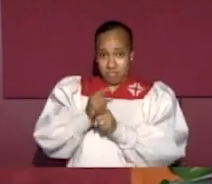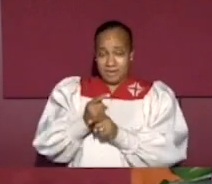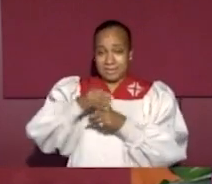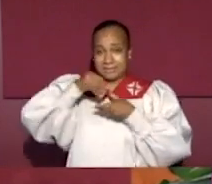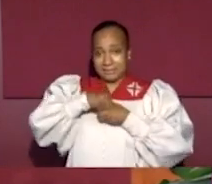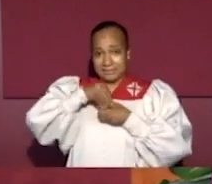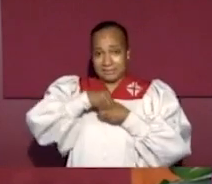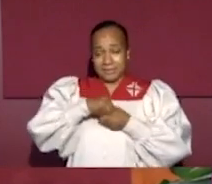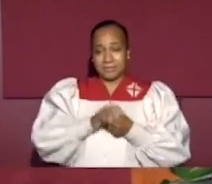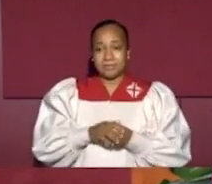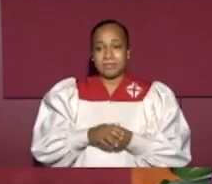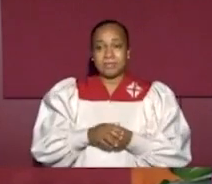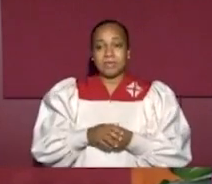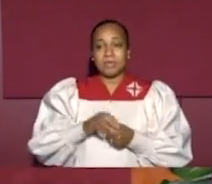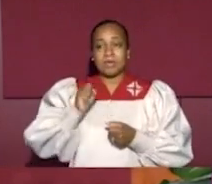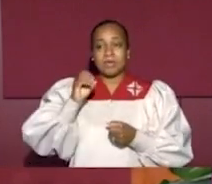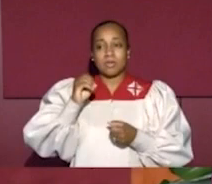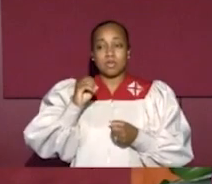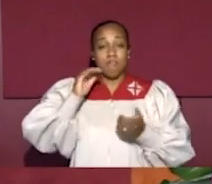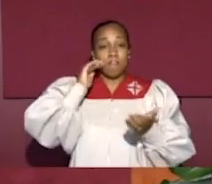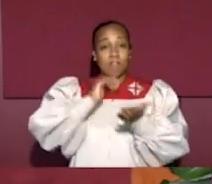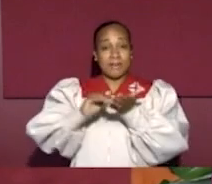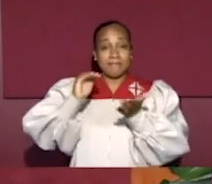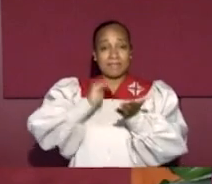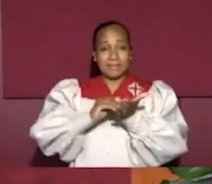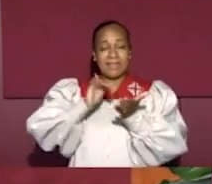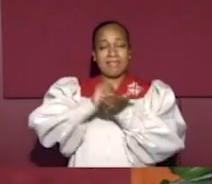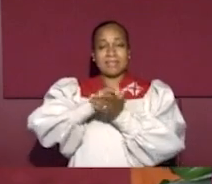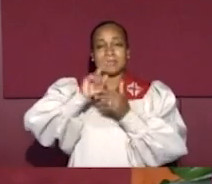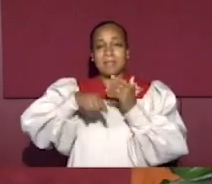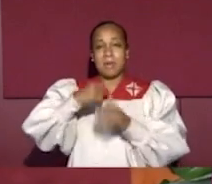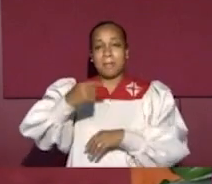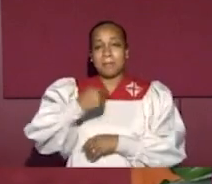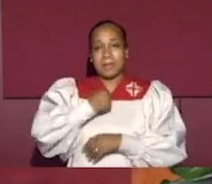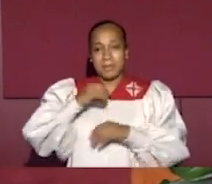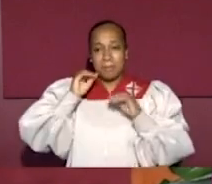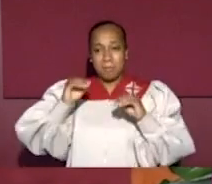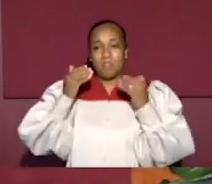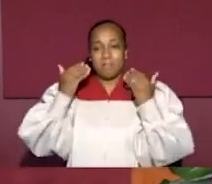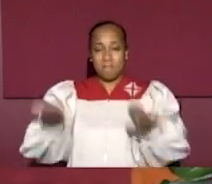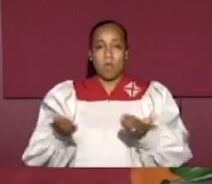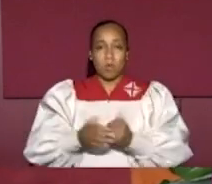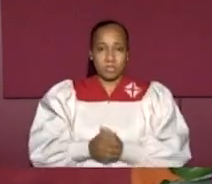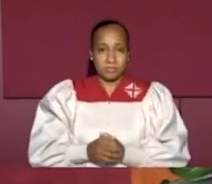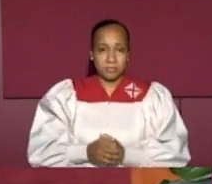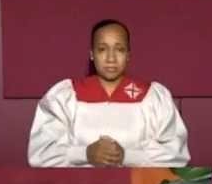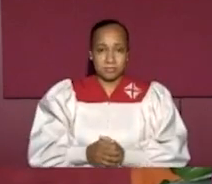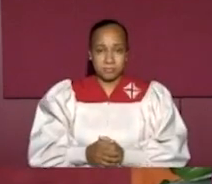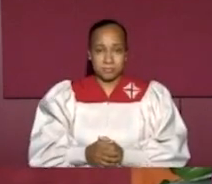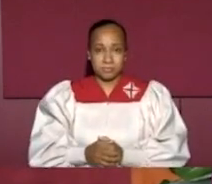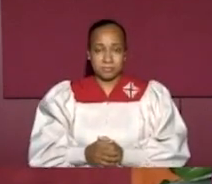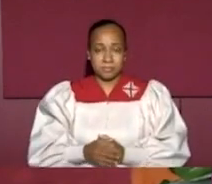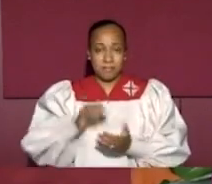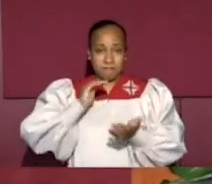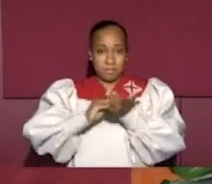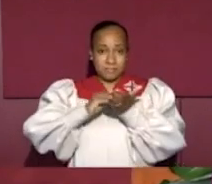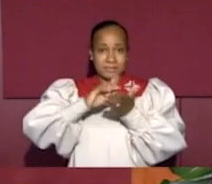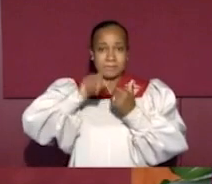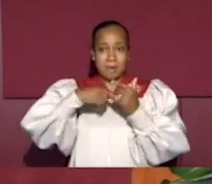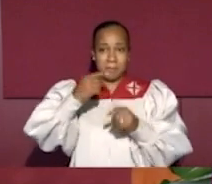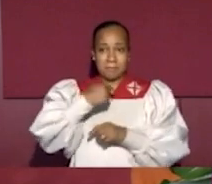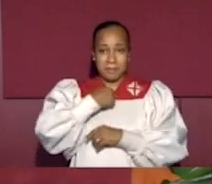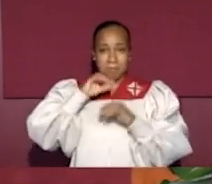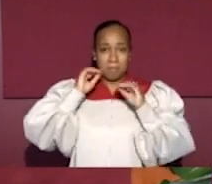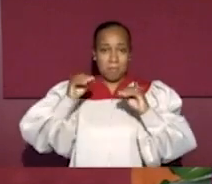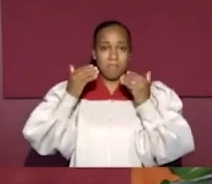the inside. And so forgiveness is about me moving forward. Forgiveness is about